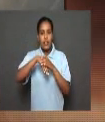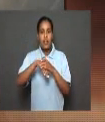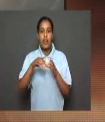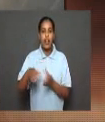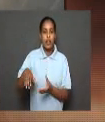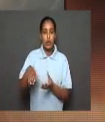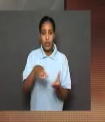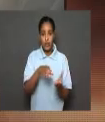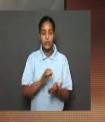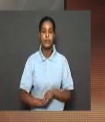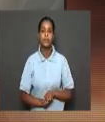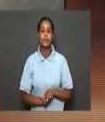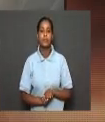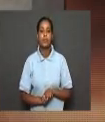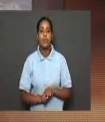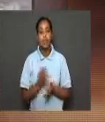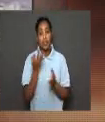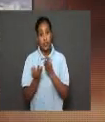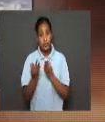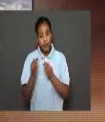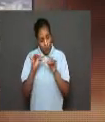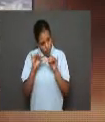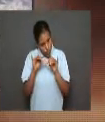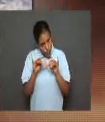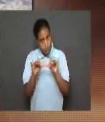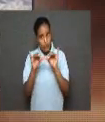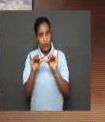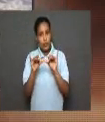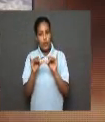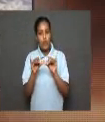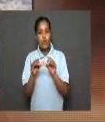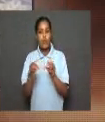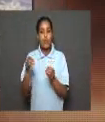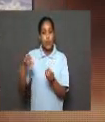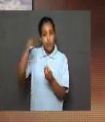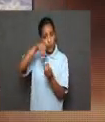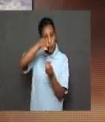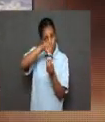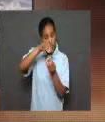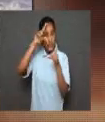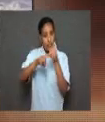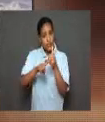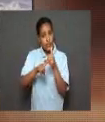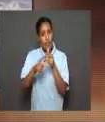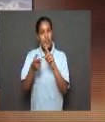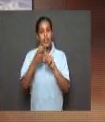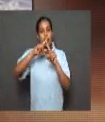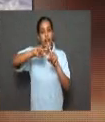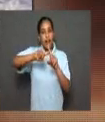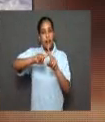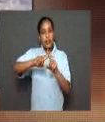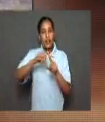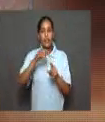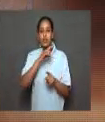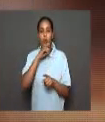liquid. If it continues to be cooled, it eventually turns into a